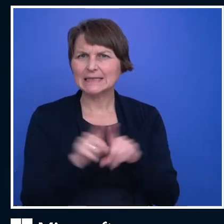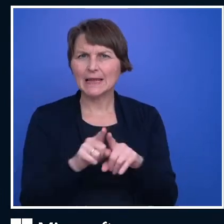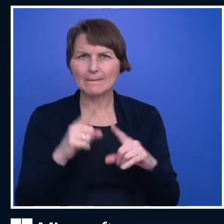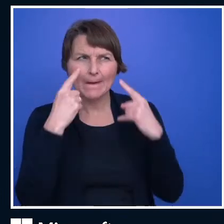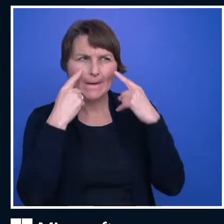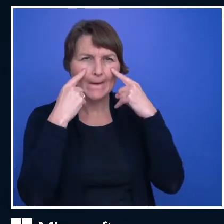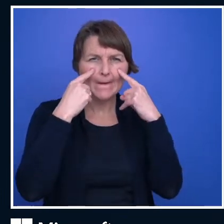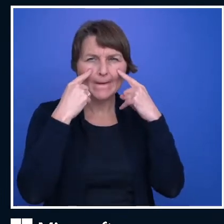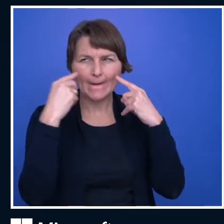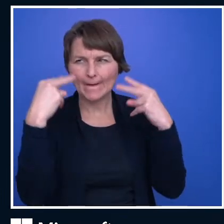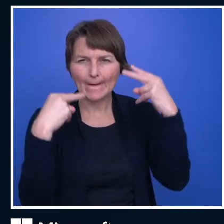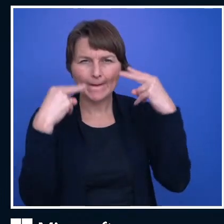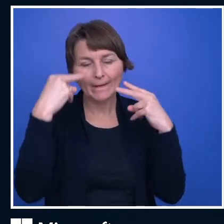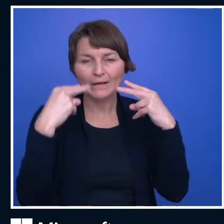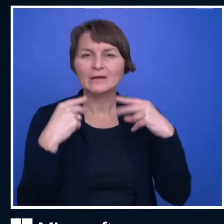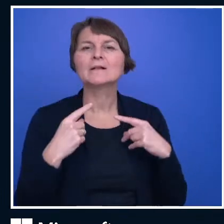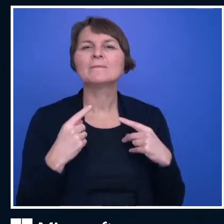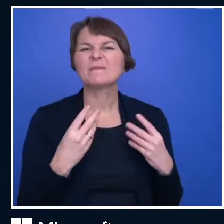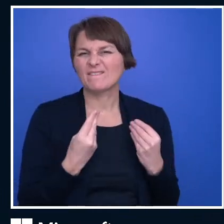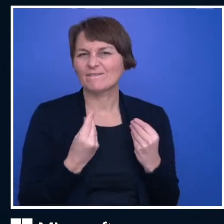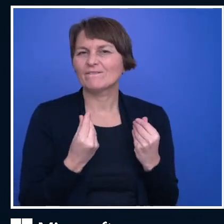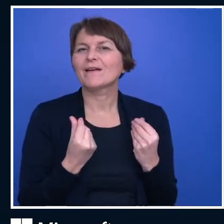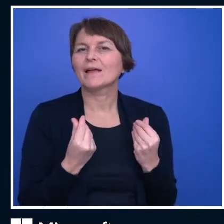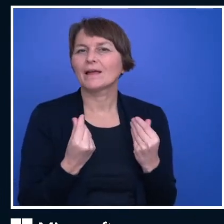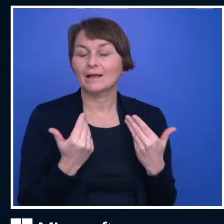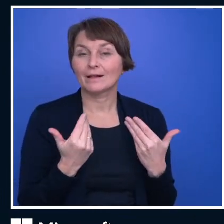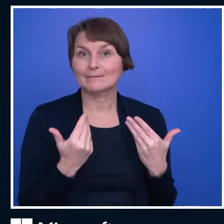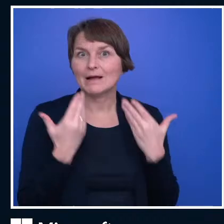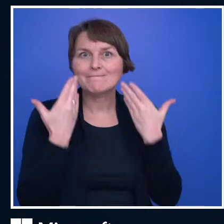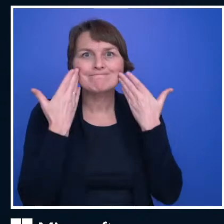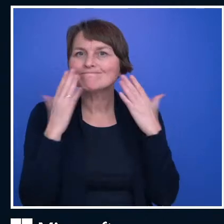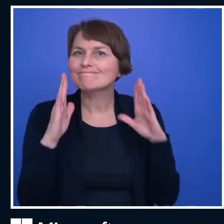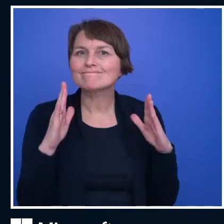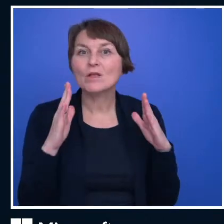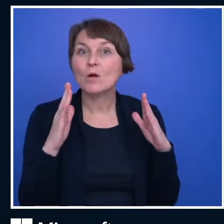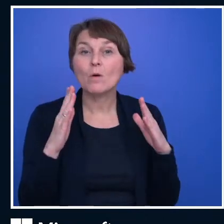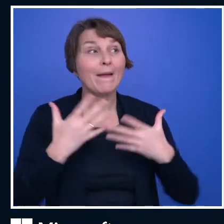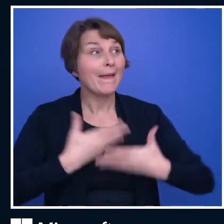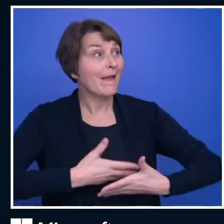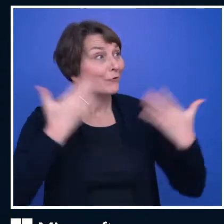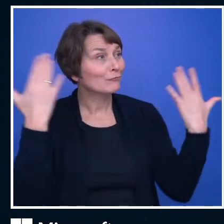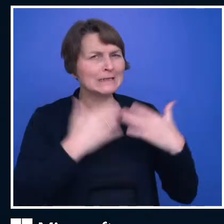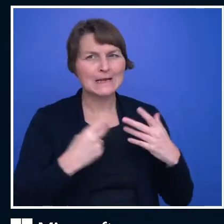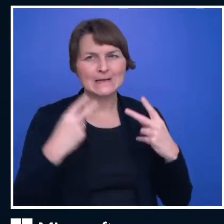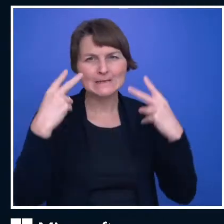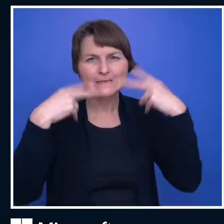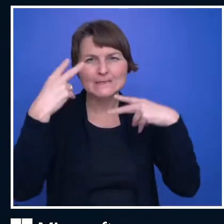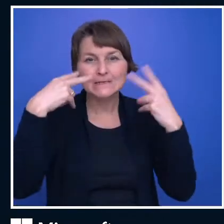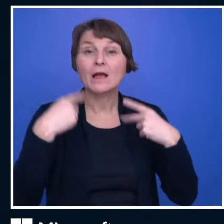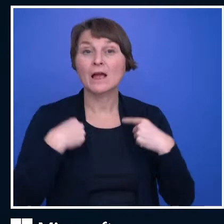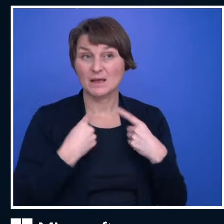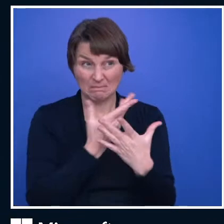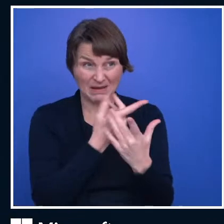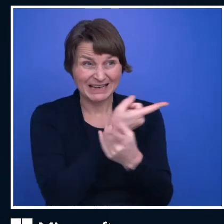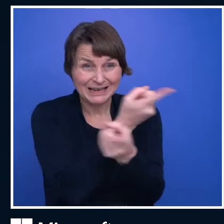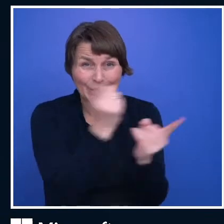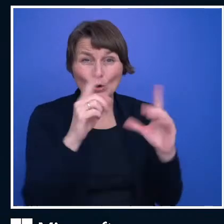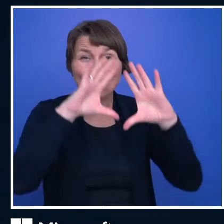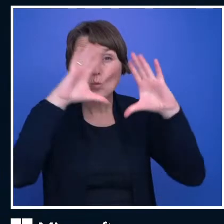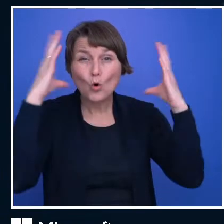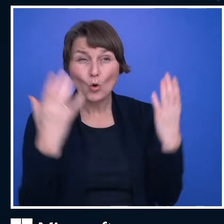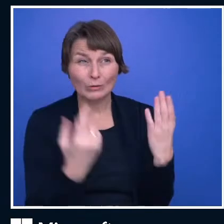have a taste of what it's like, but I do not know what it's like every day. And many people live like this.